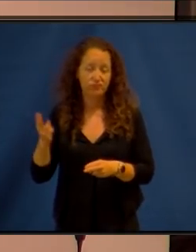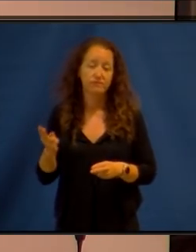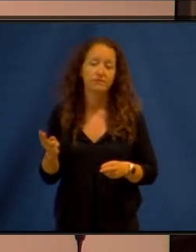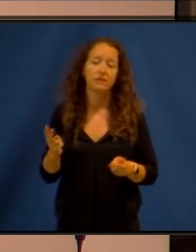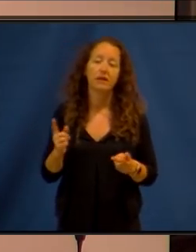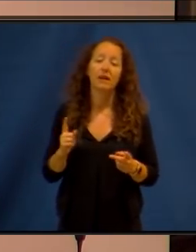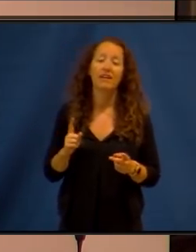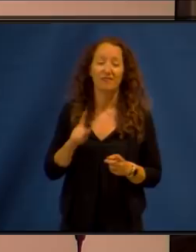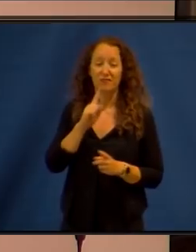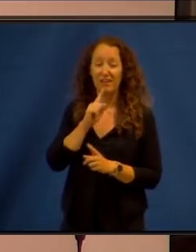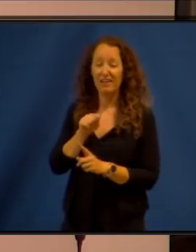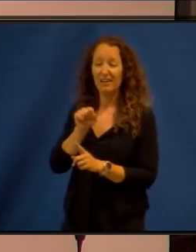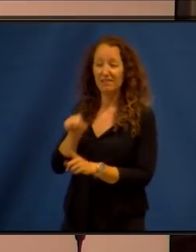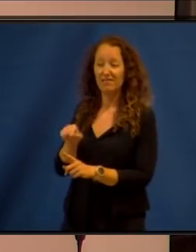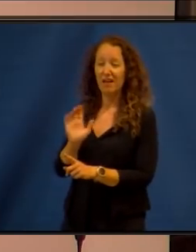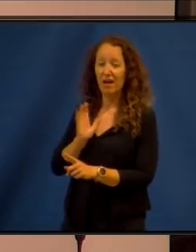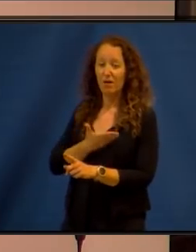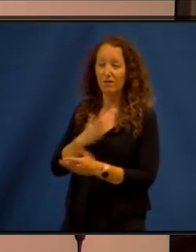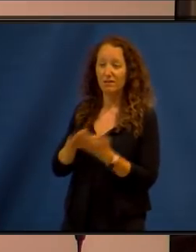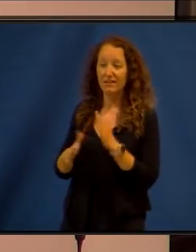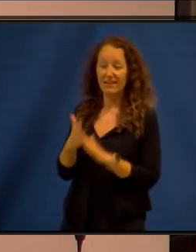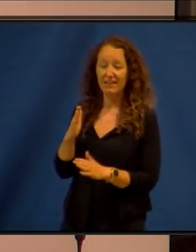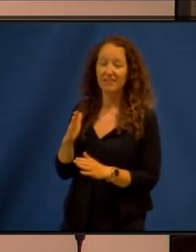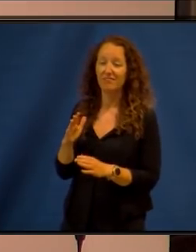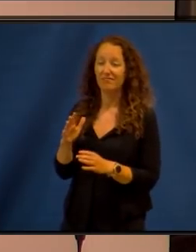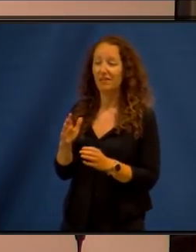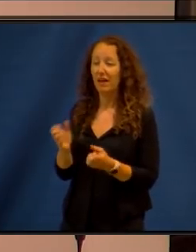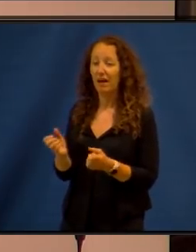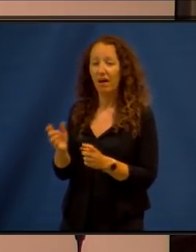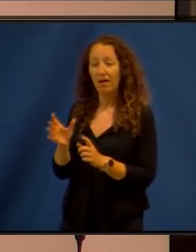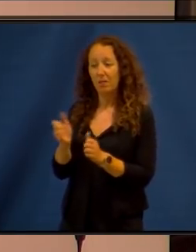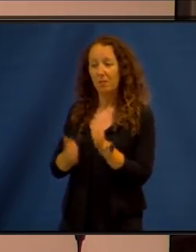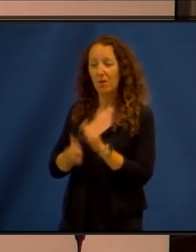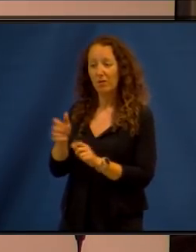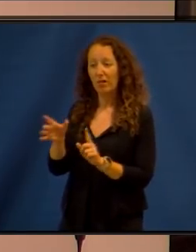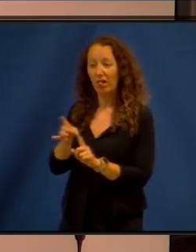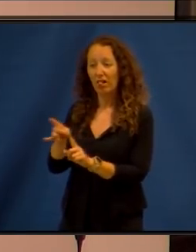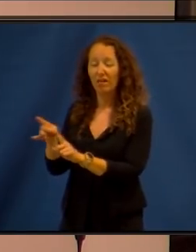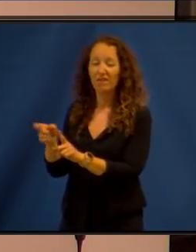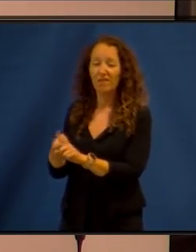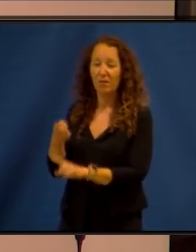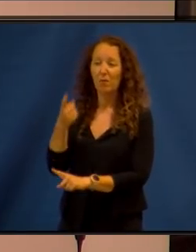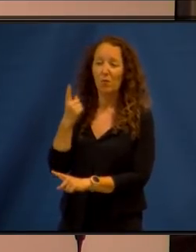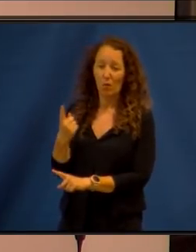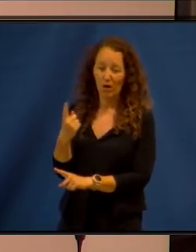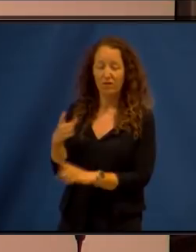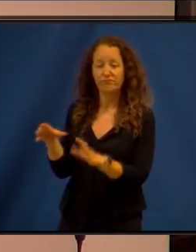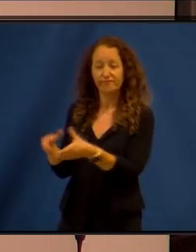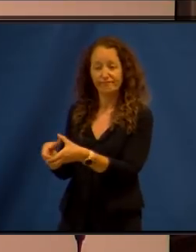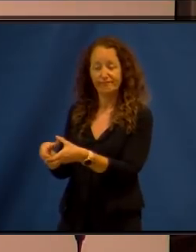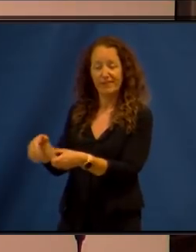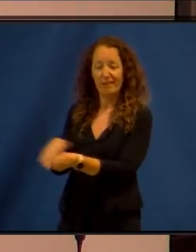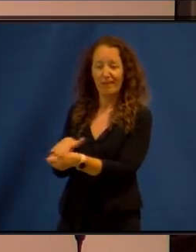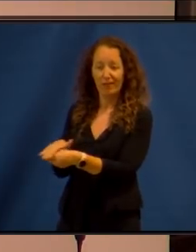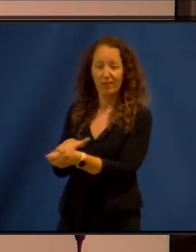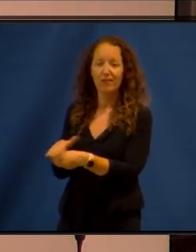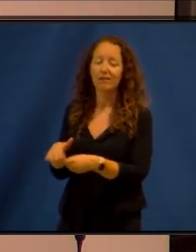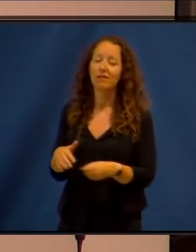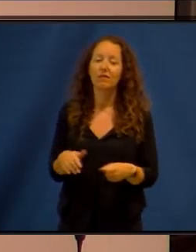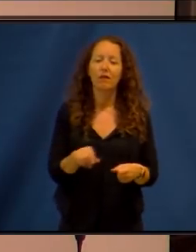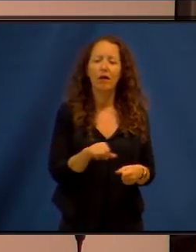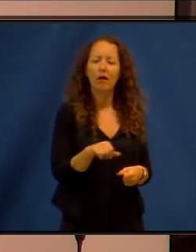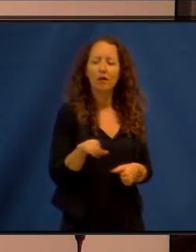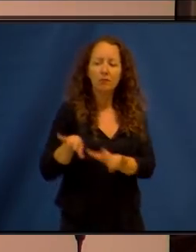coming from a specific population, and therefore the rest of the numbers have, you know, been fairly steady, if you will, and not